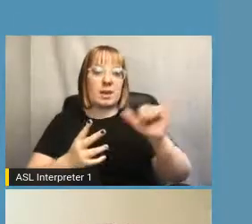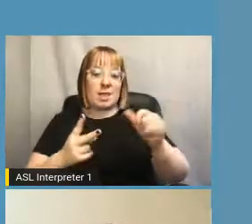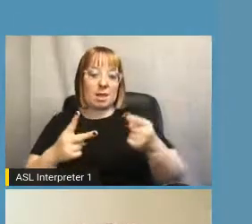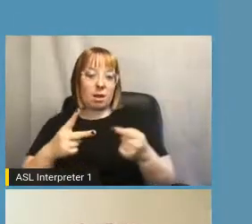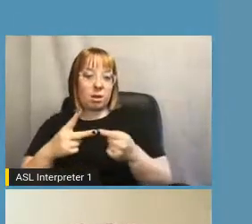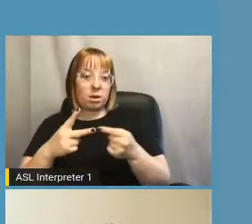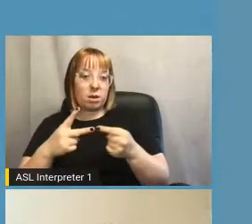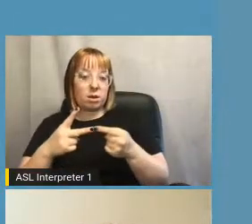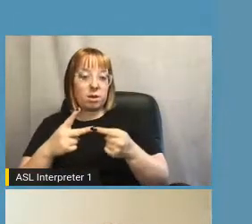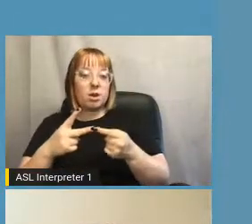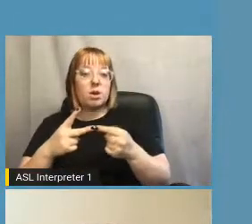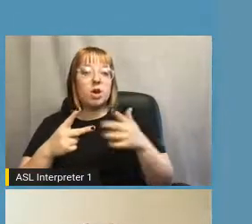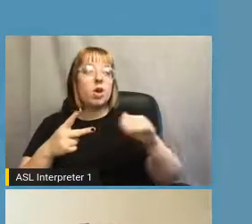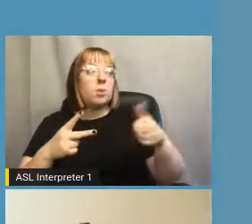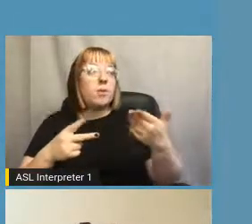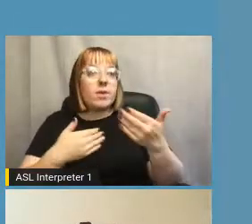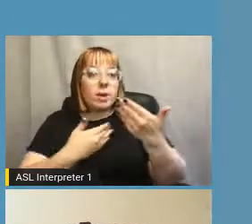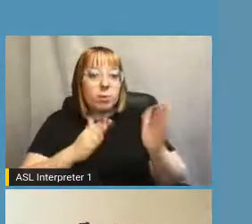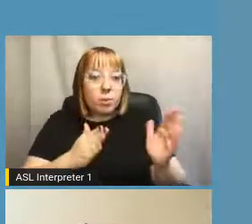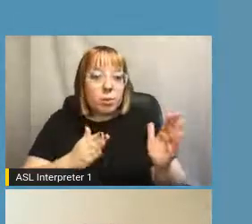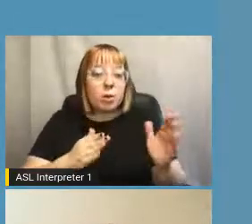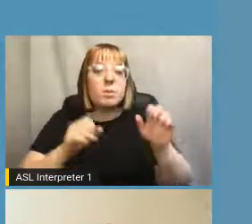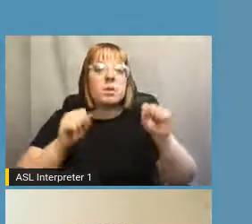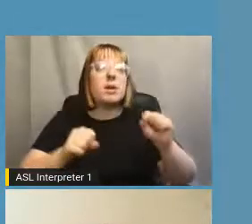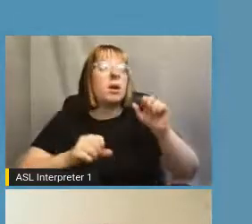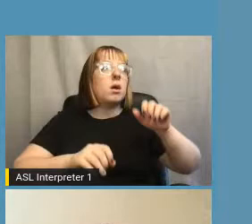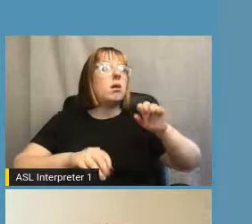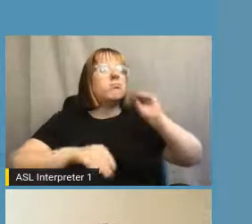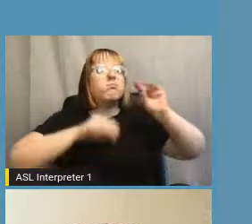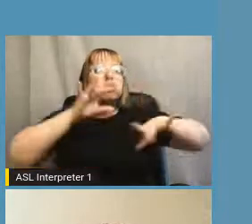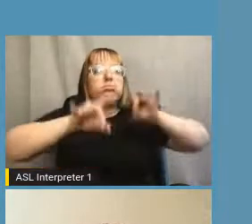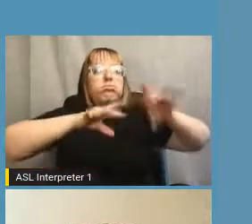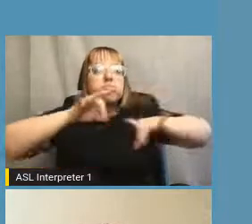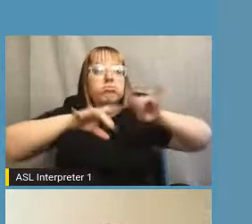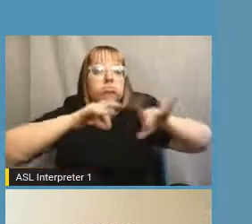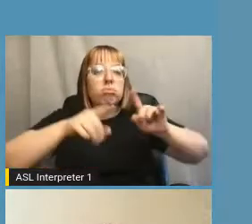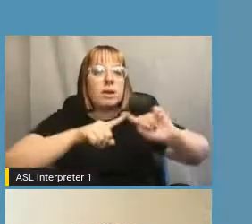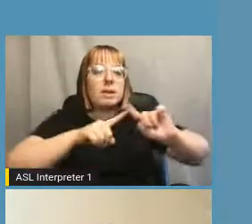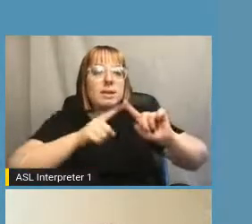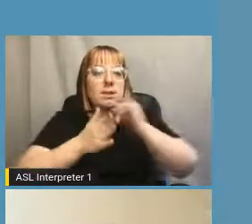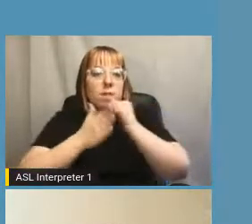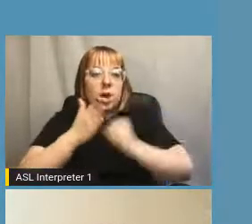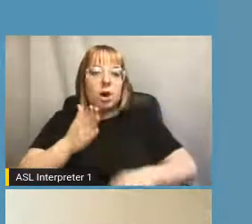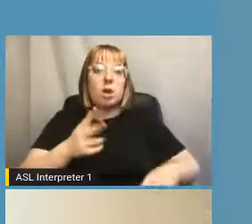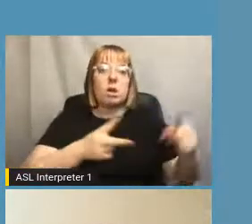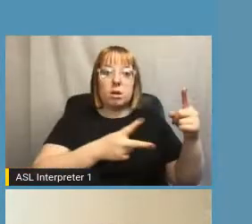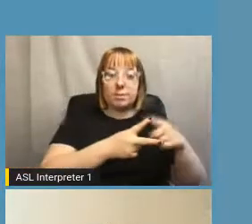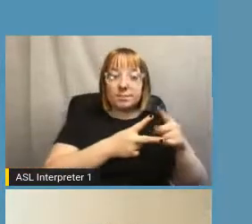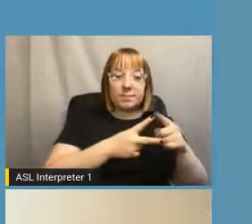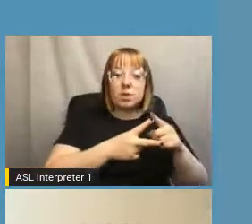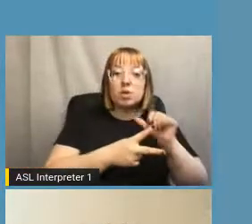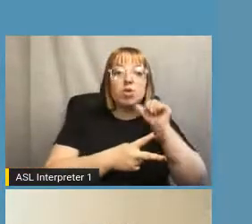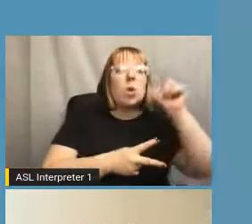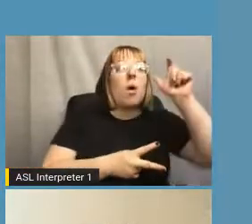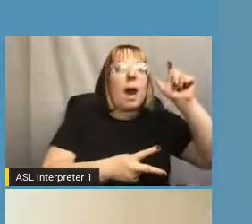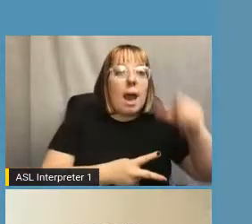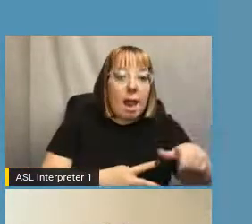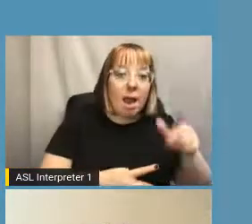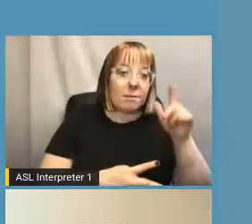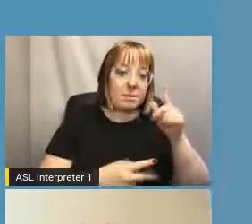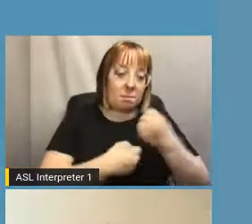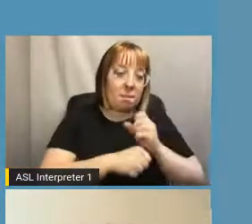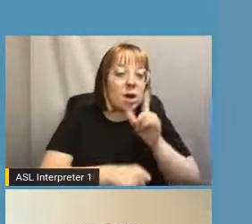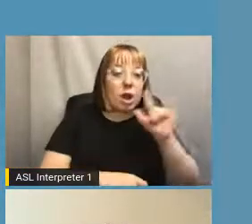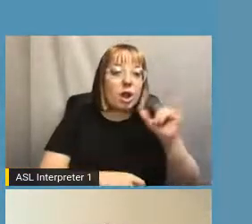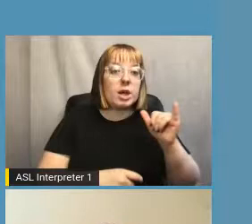you're given rooms in which to put work in, versus Second Life, where you don't have to make it look like an actual space in real